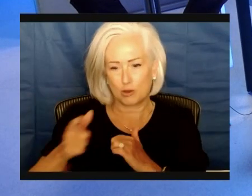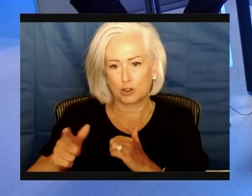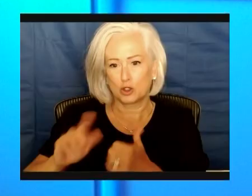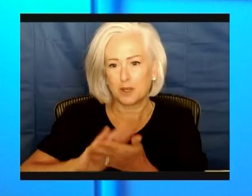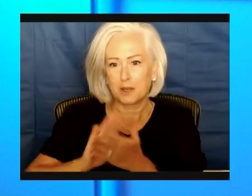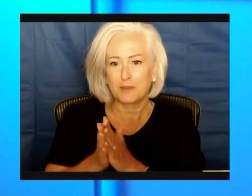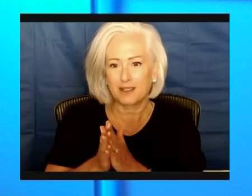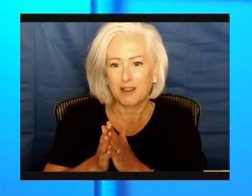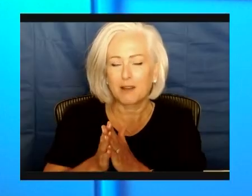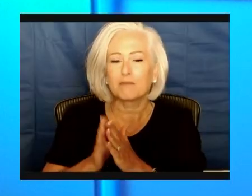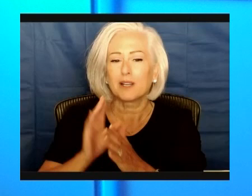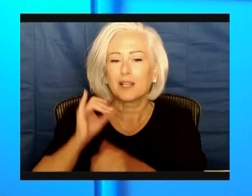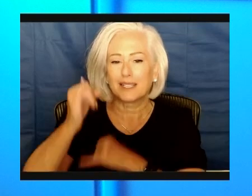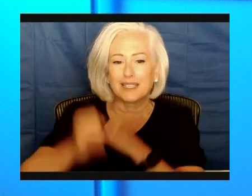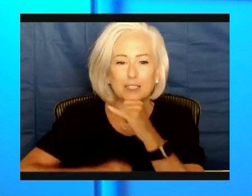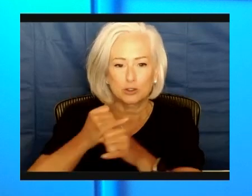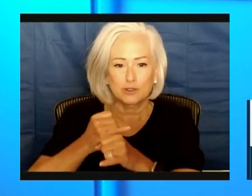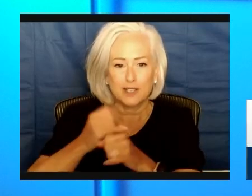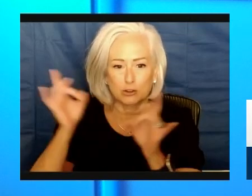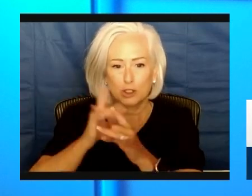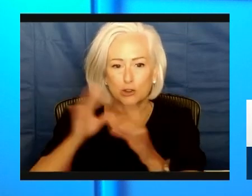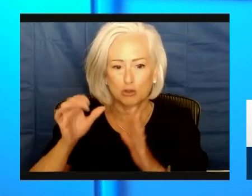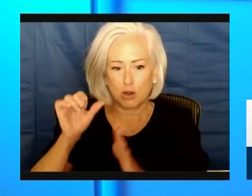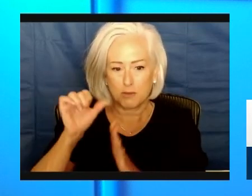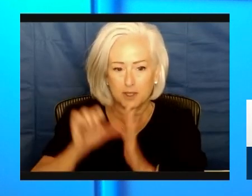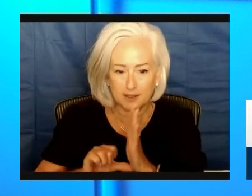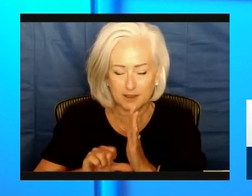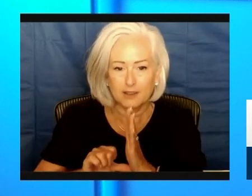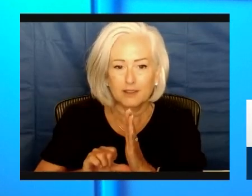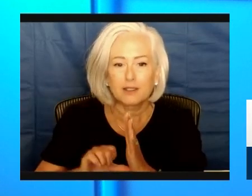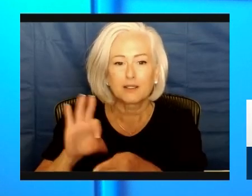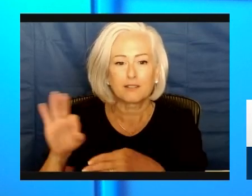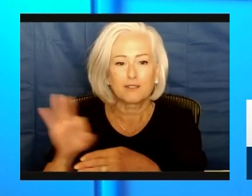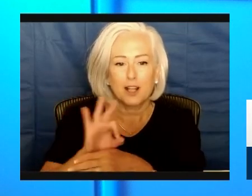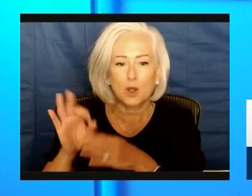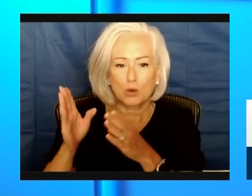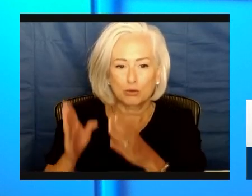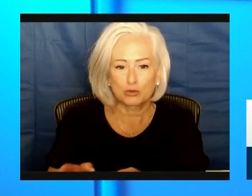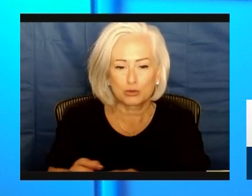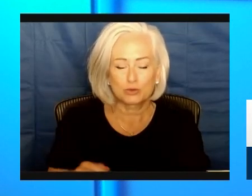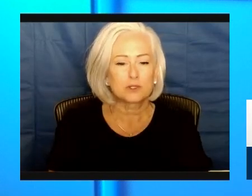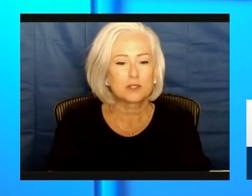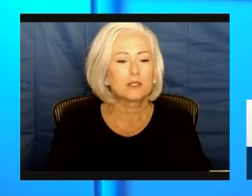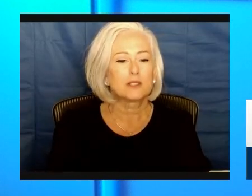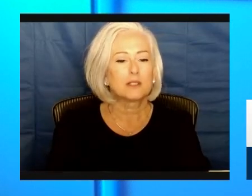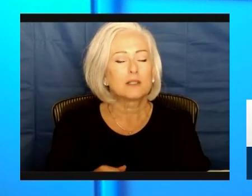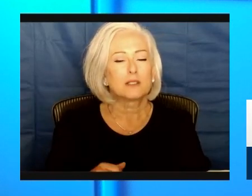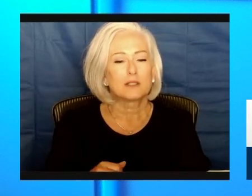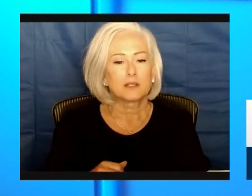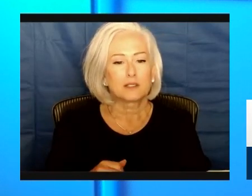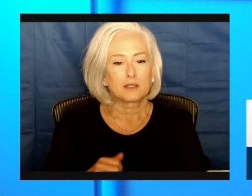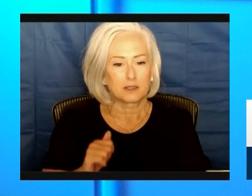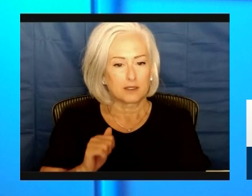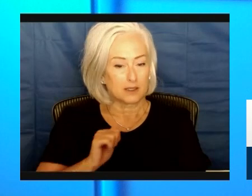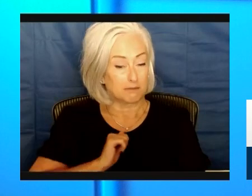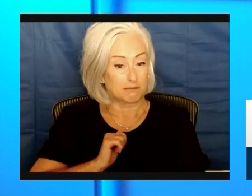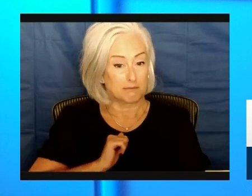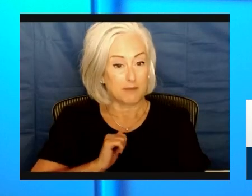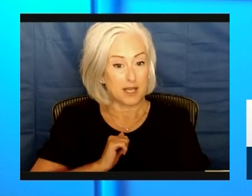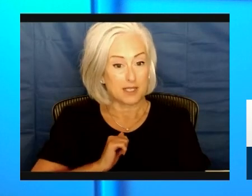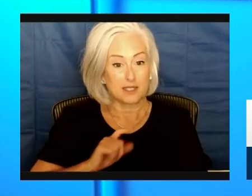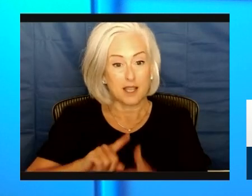thank you for having me. And I was started medical